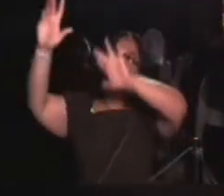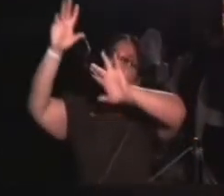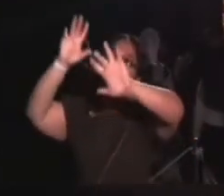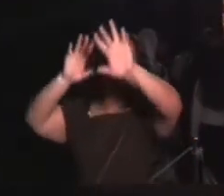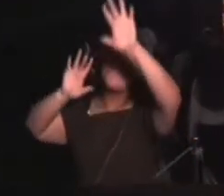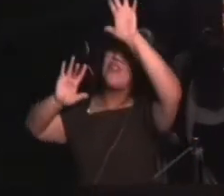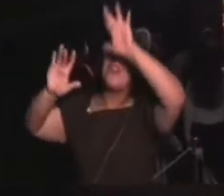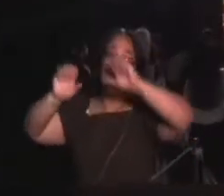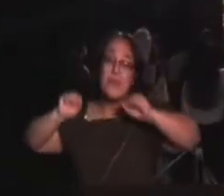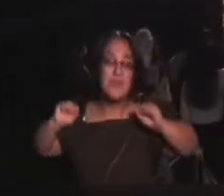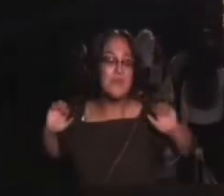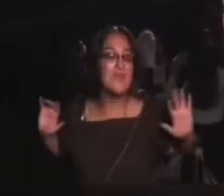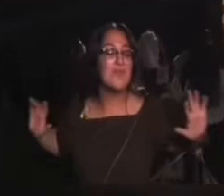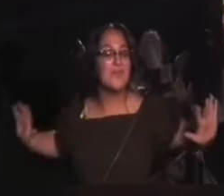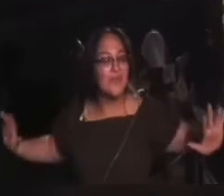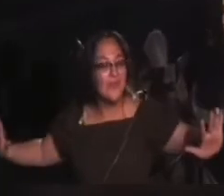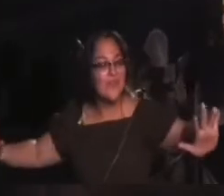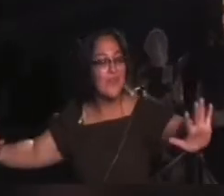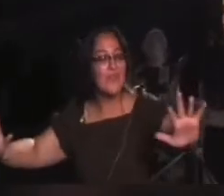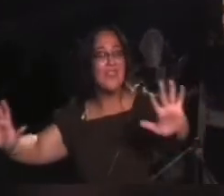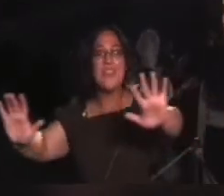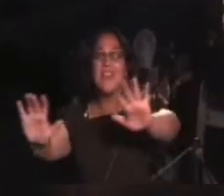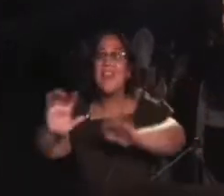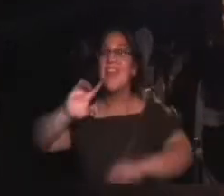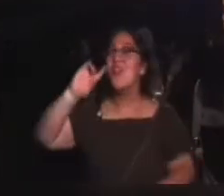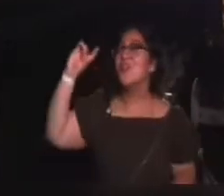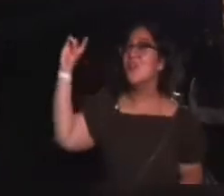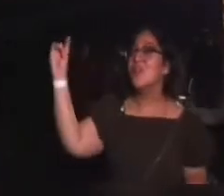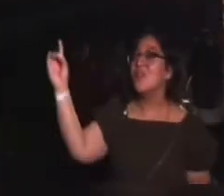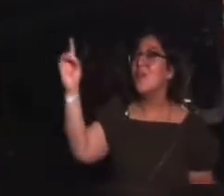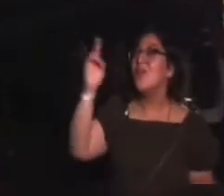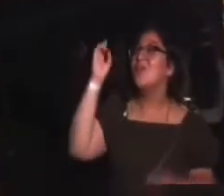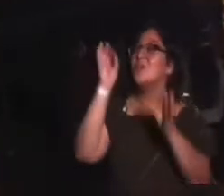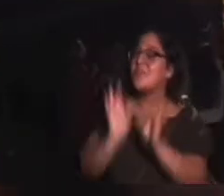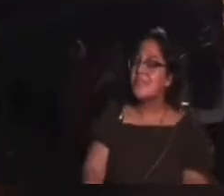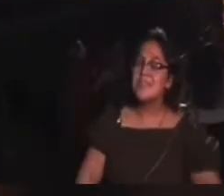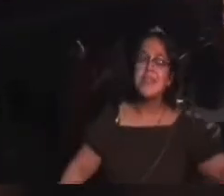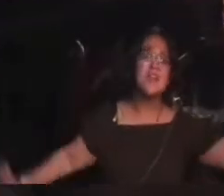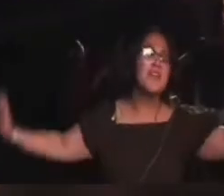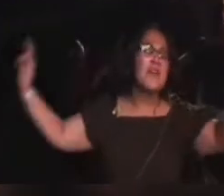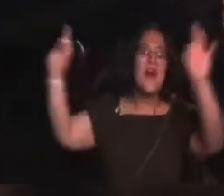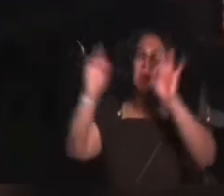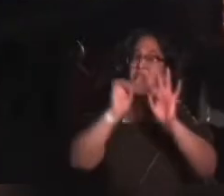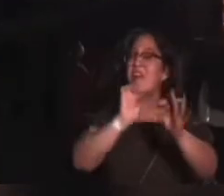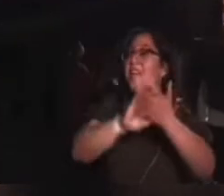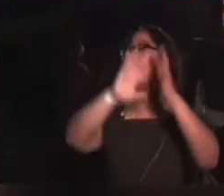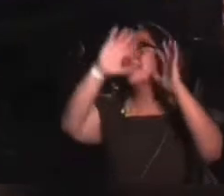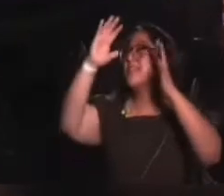For you alone deserve our praise.